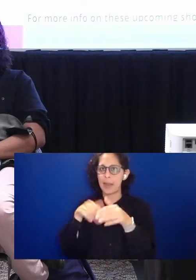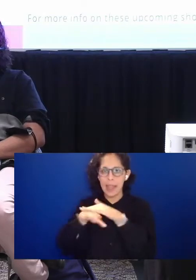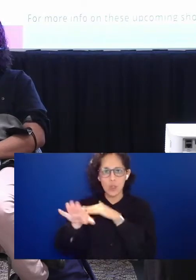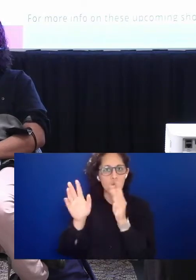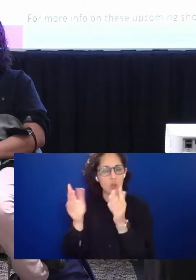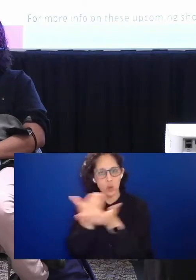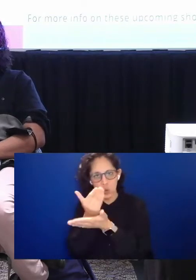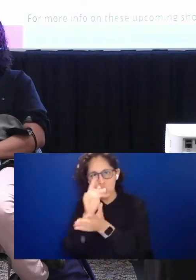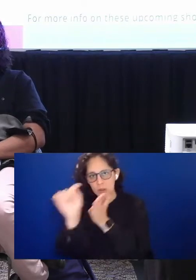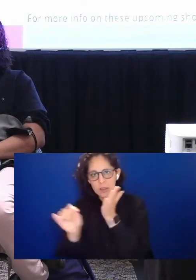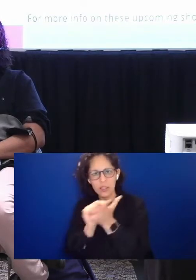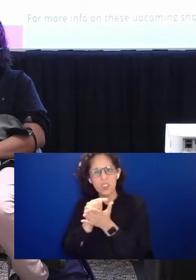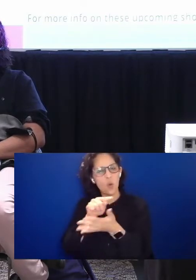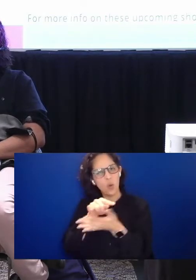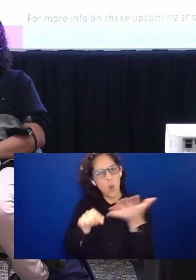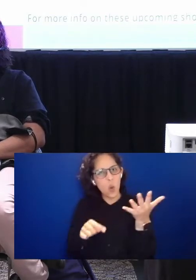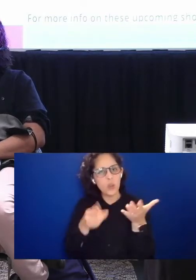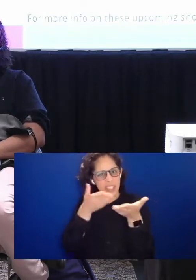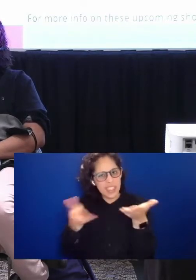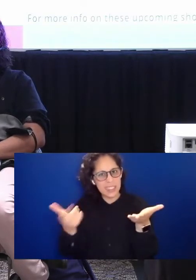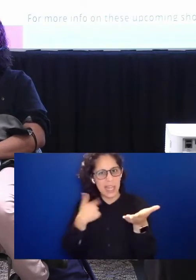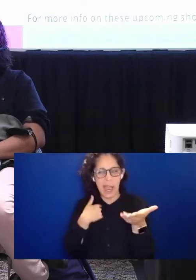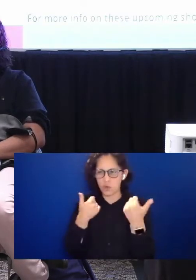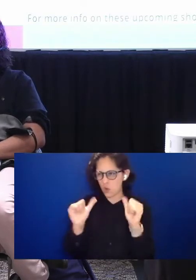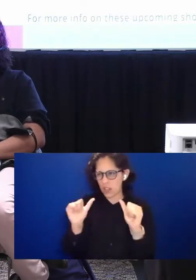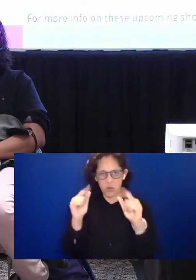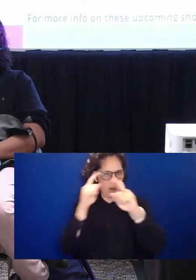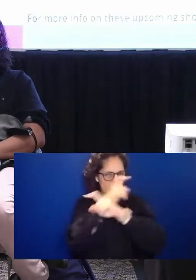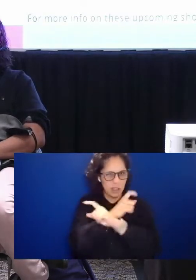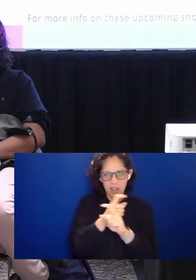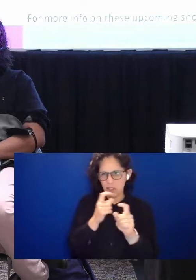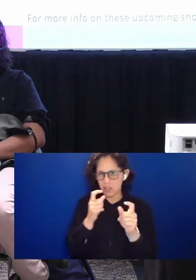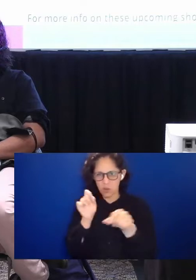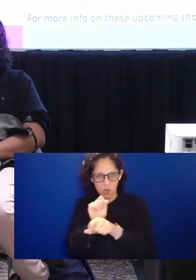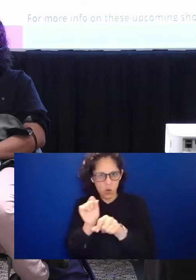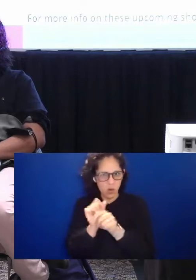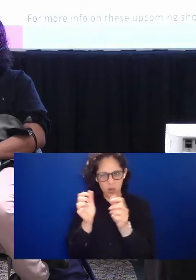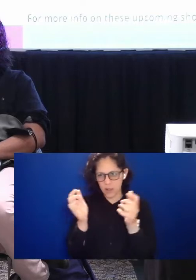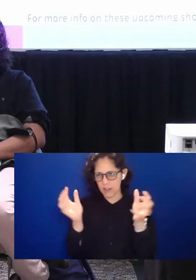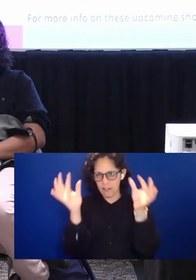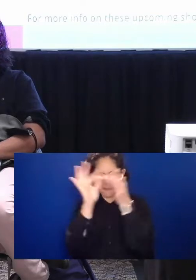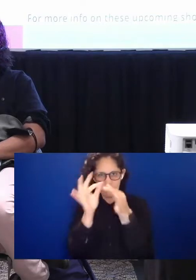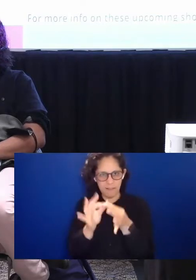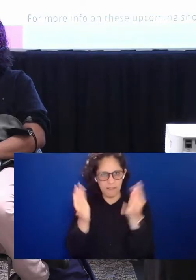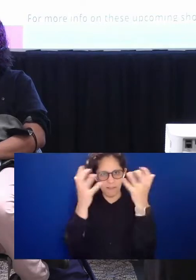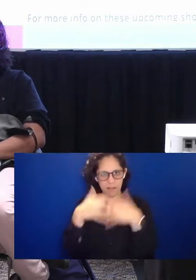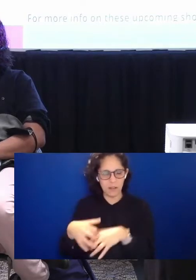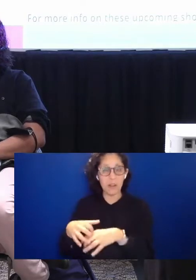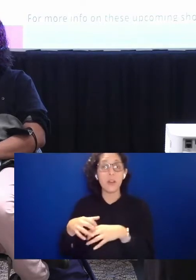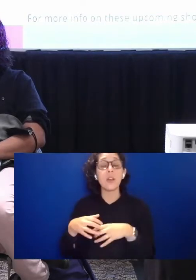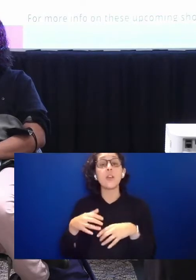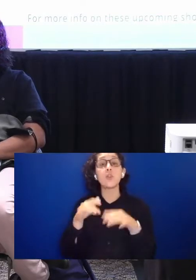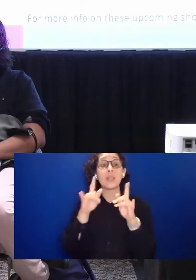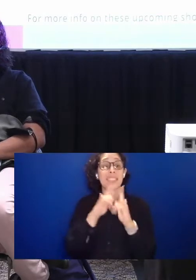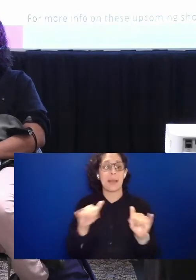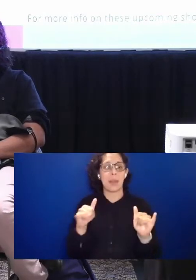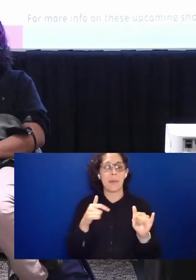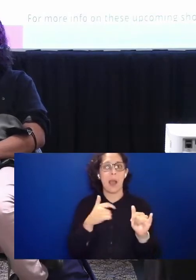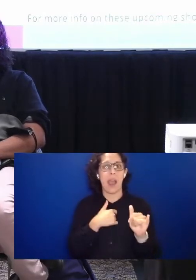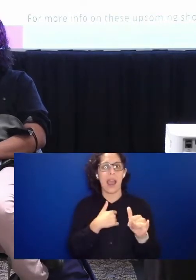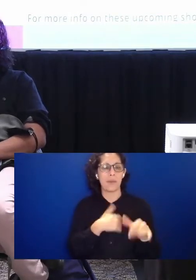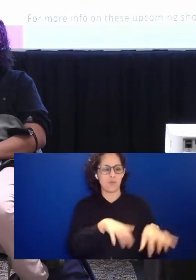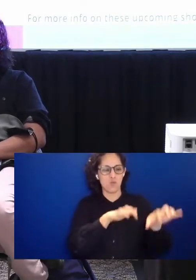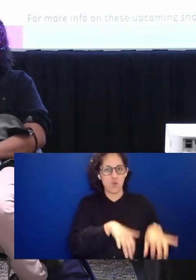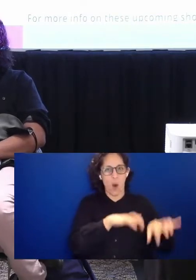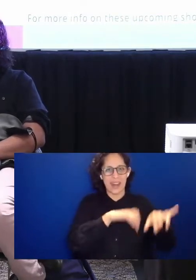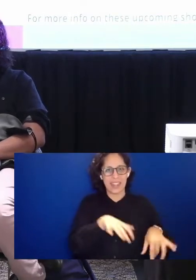really complicated, messy way, and those feel like my primary ingredients. And then when I'm working with playwrights on new texts, all of a sudden it's like words, and I'm thinking about story,